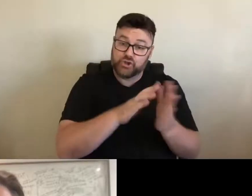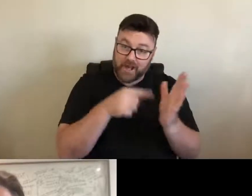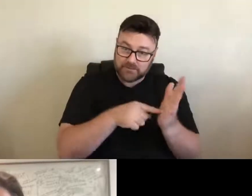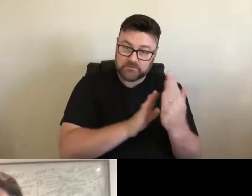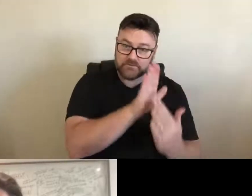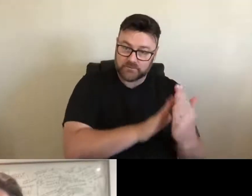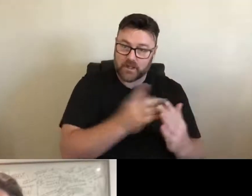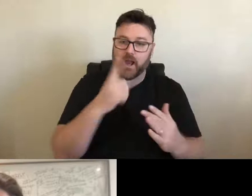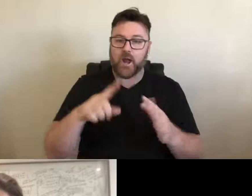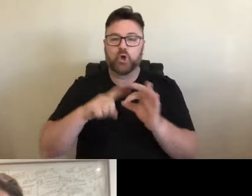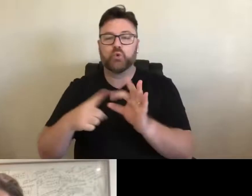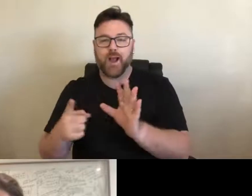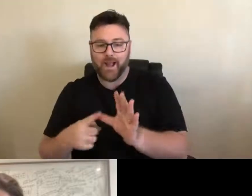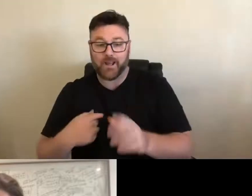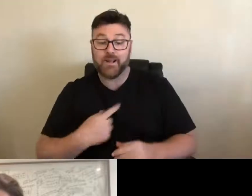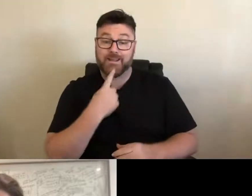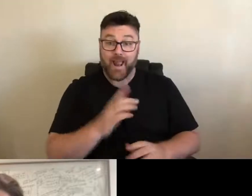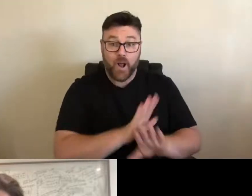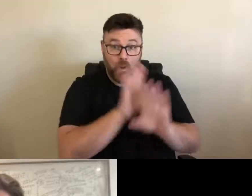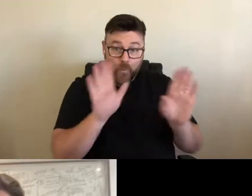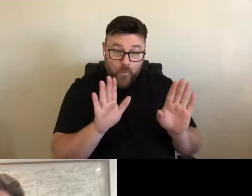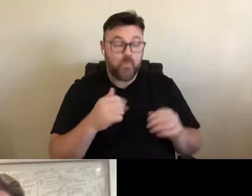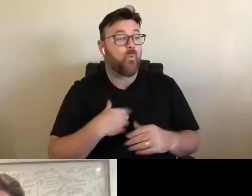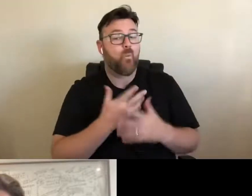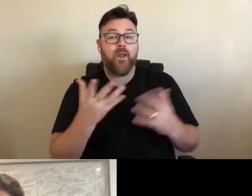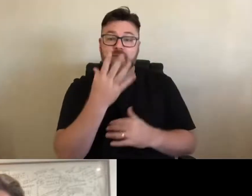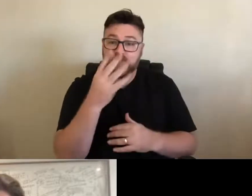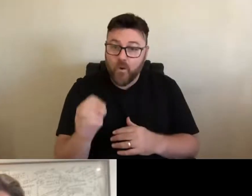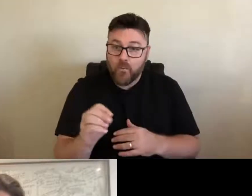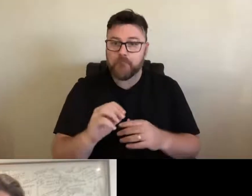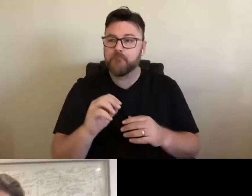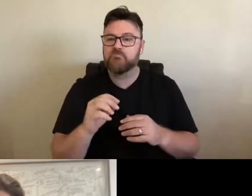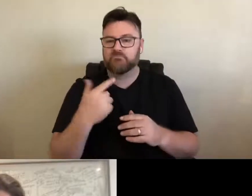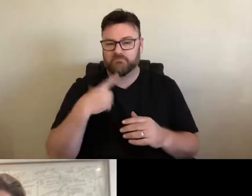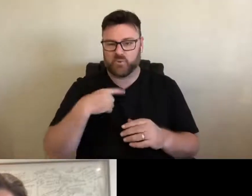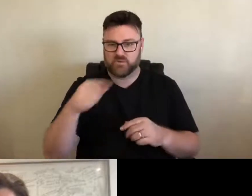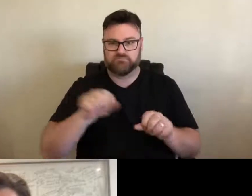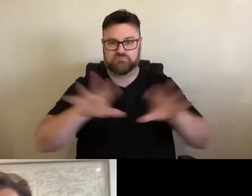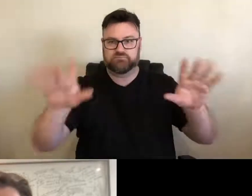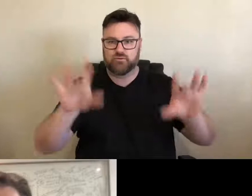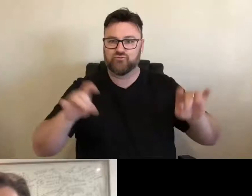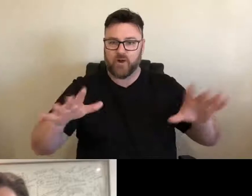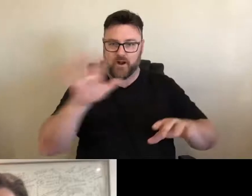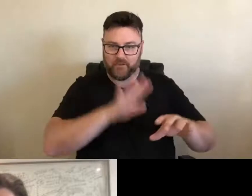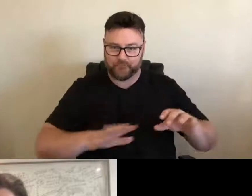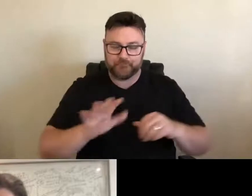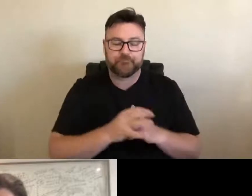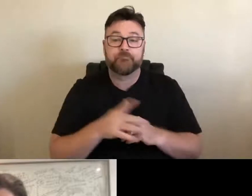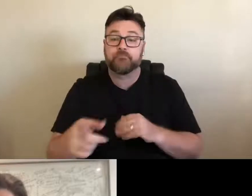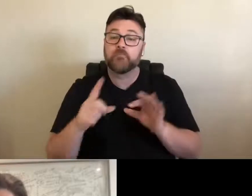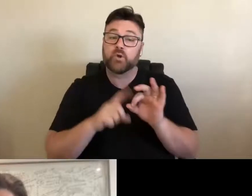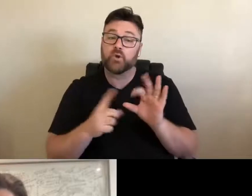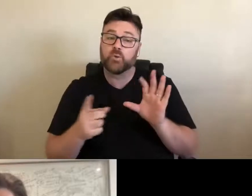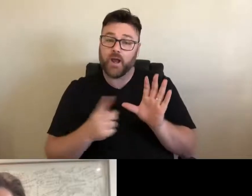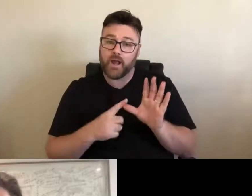say hello in the chat. Let us know where you're tuning in from, because this is a national presentation. And then in the Q&A, that is just for questions for